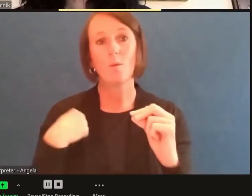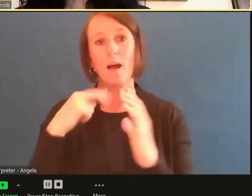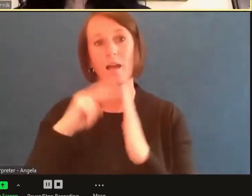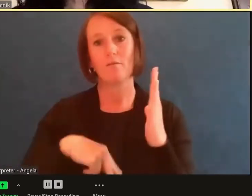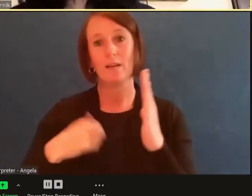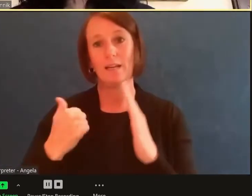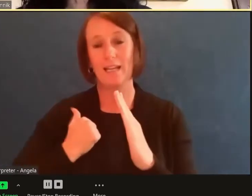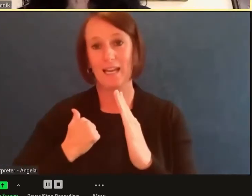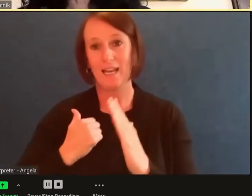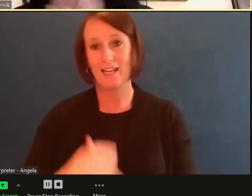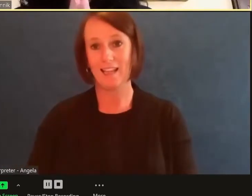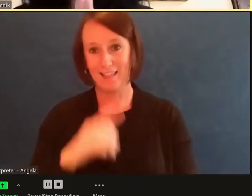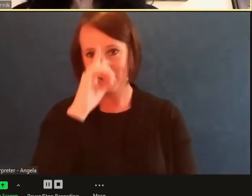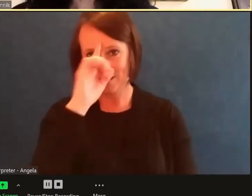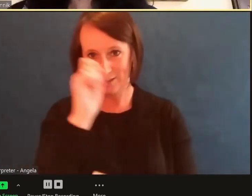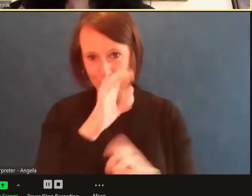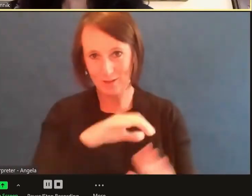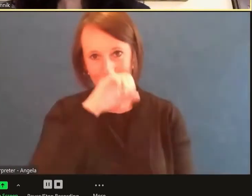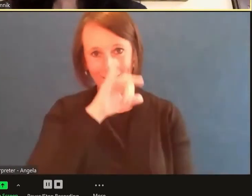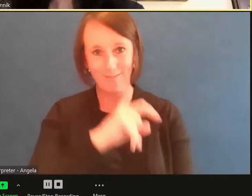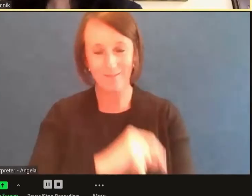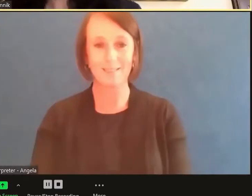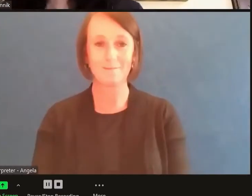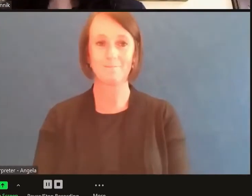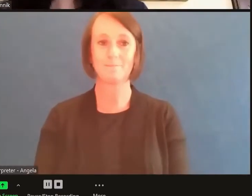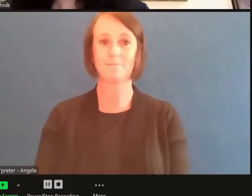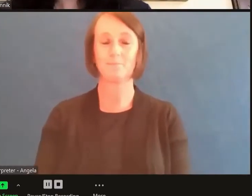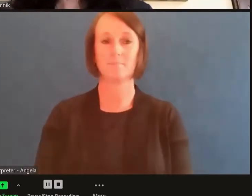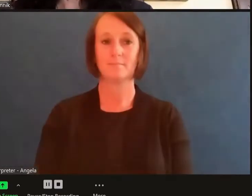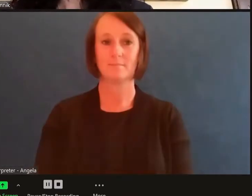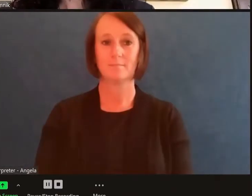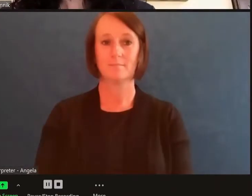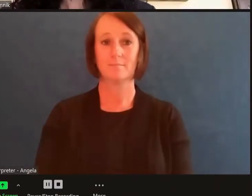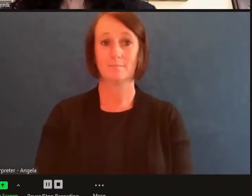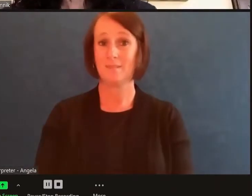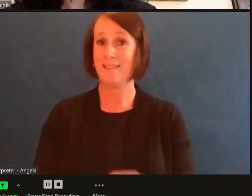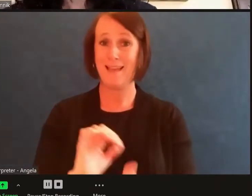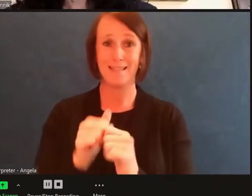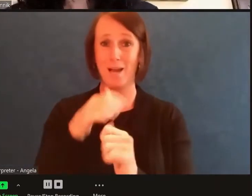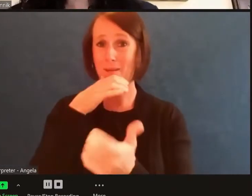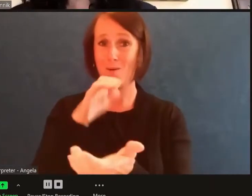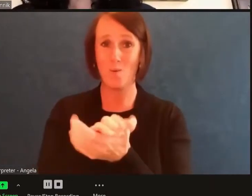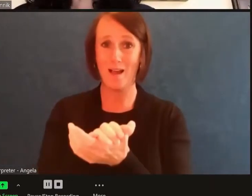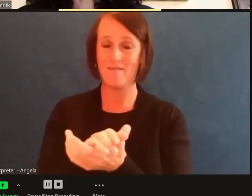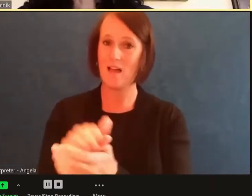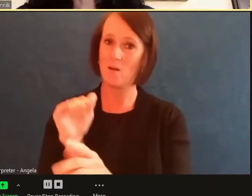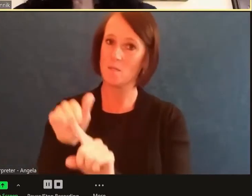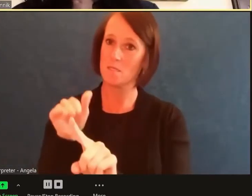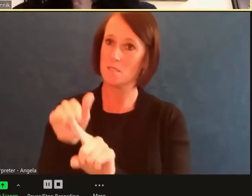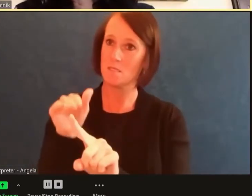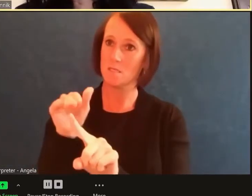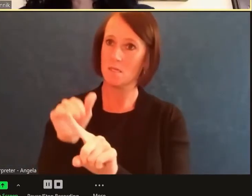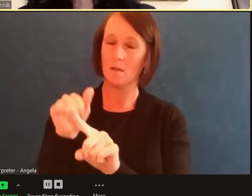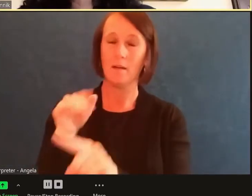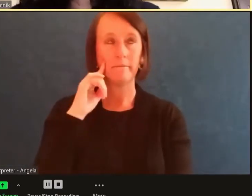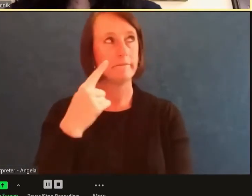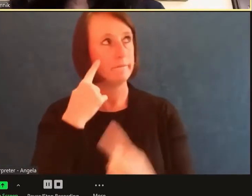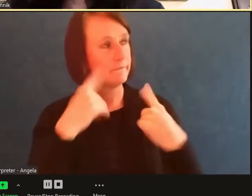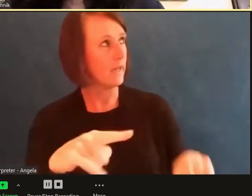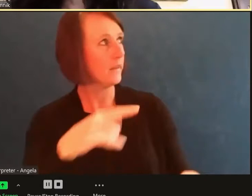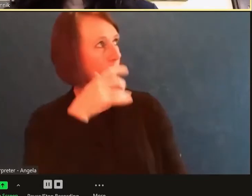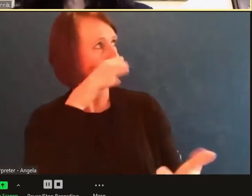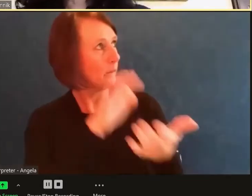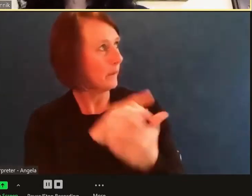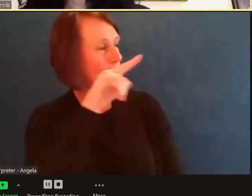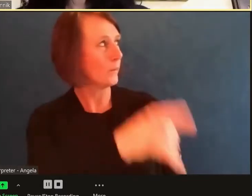This is your strategy. I love it. Well, that's how I got my wife to marry me. I was persistent, just persistent.